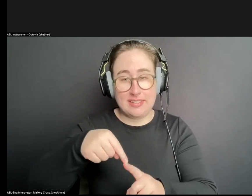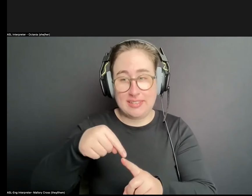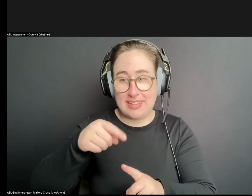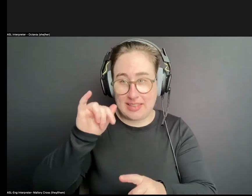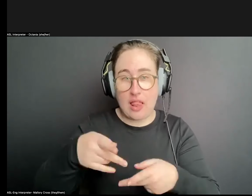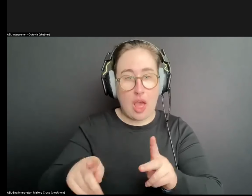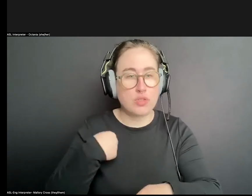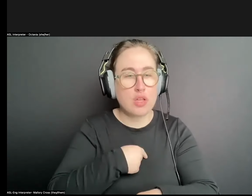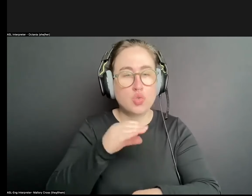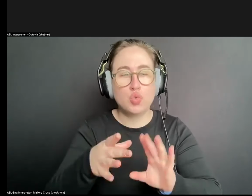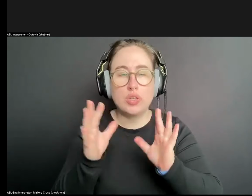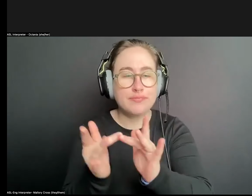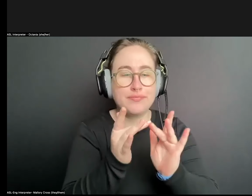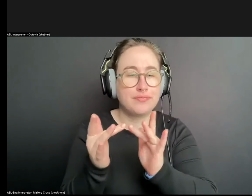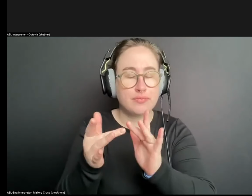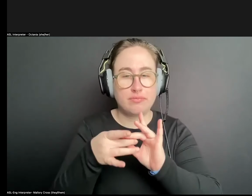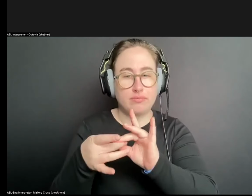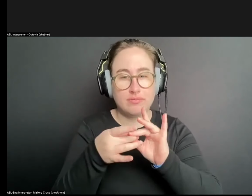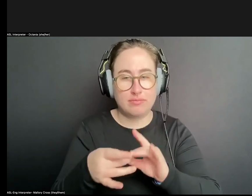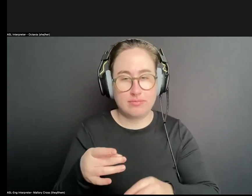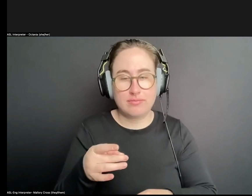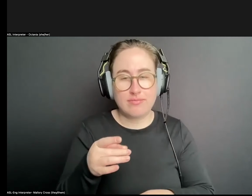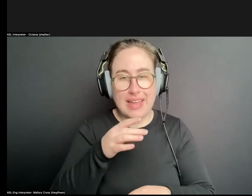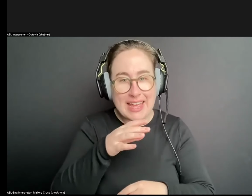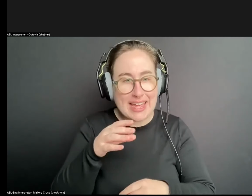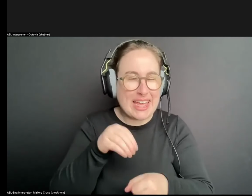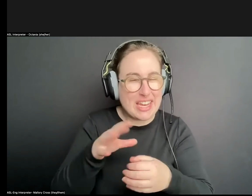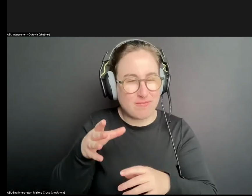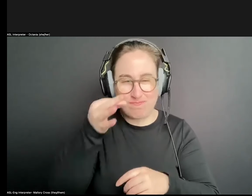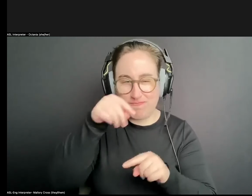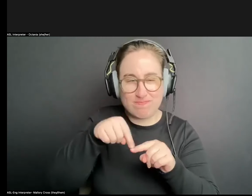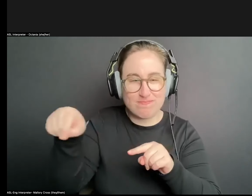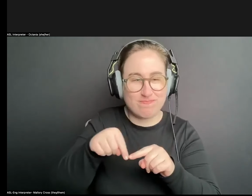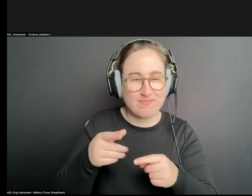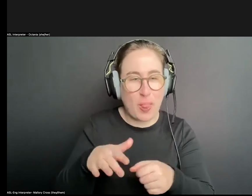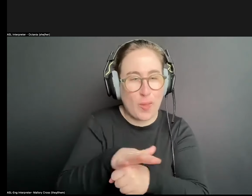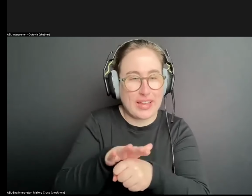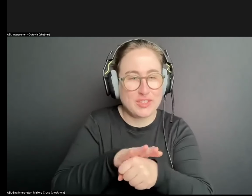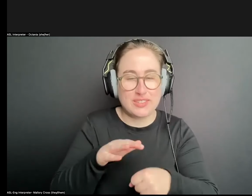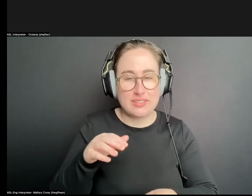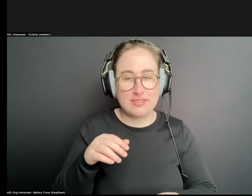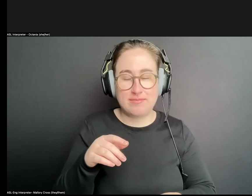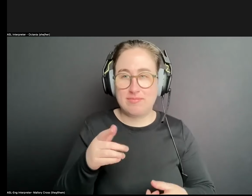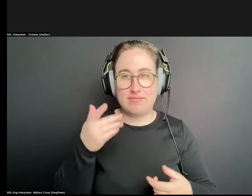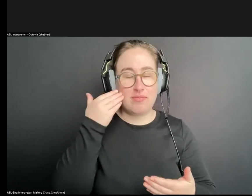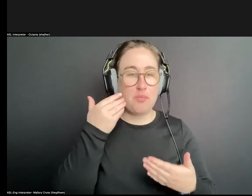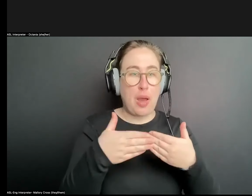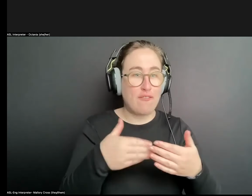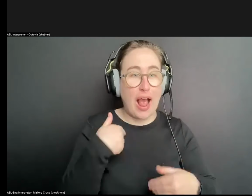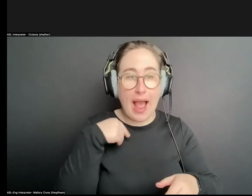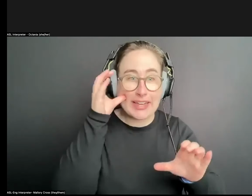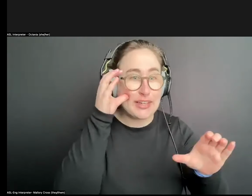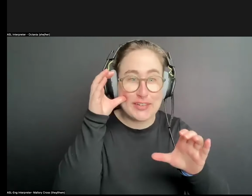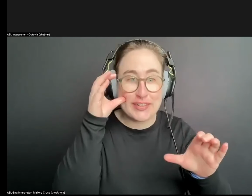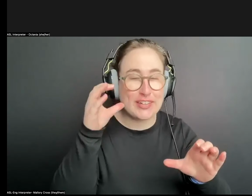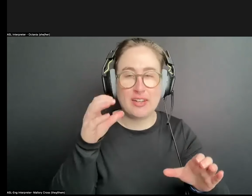to be in community regardless of proximity. And I'm really appreciative of that, because whatever I hear through this group is always